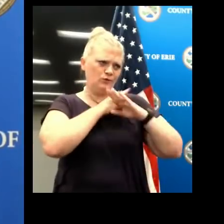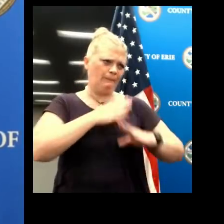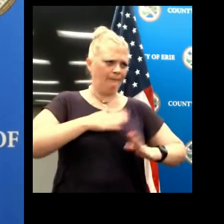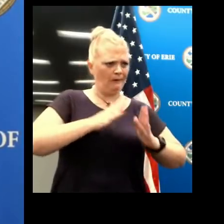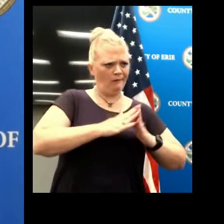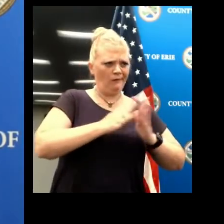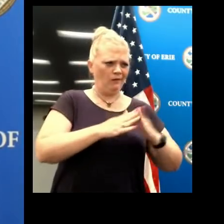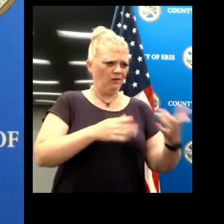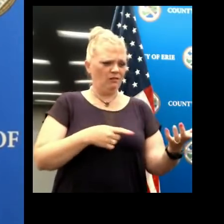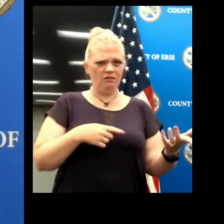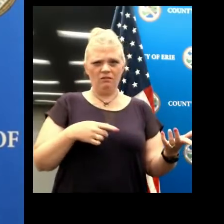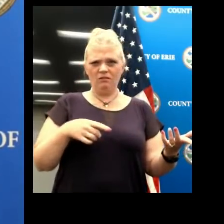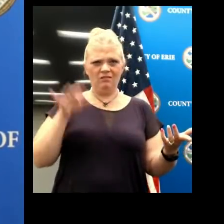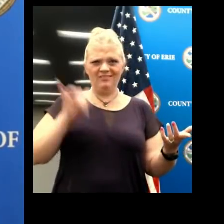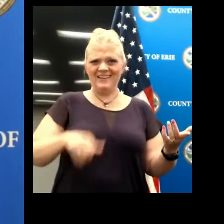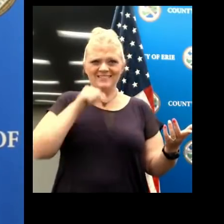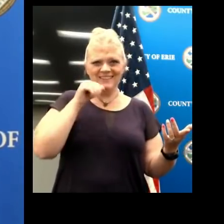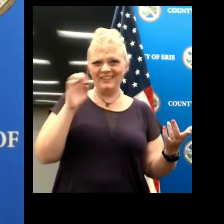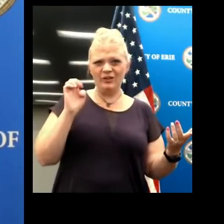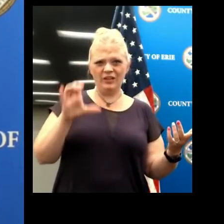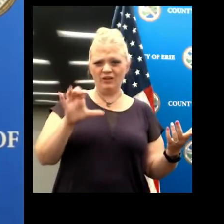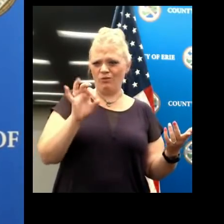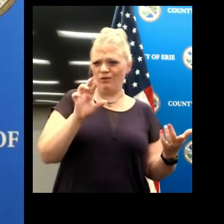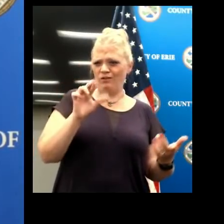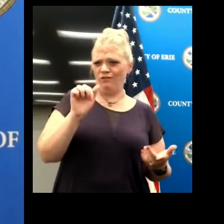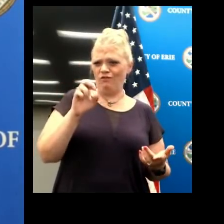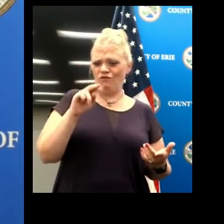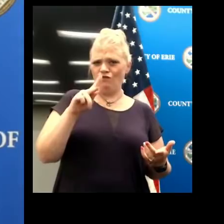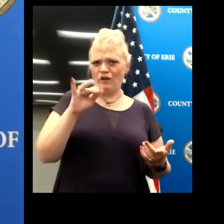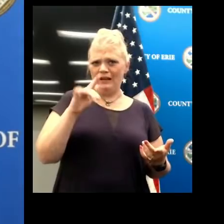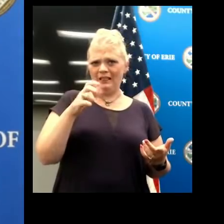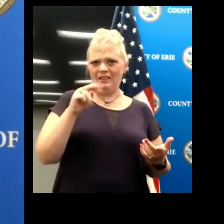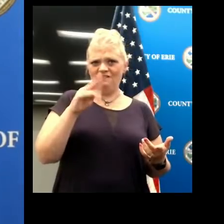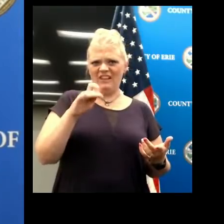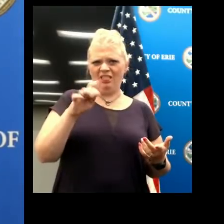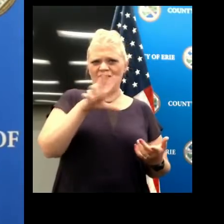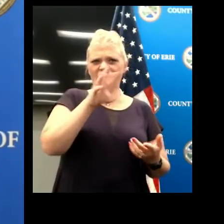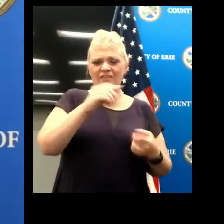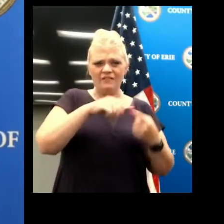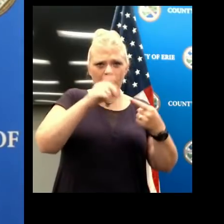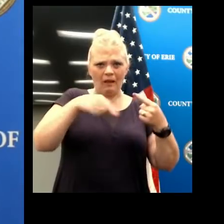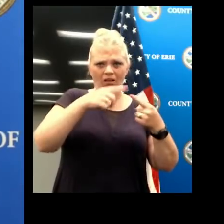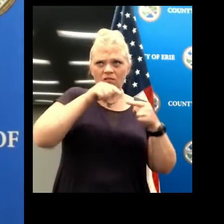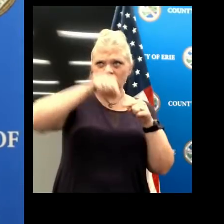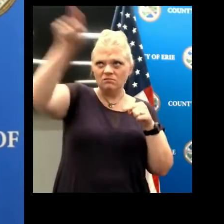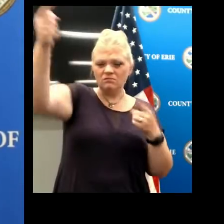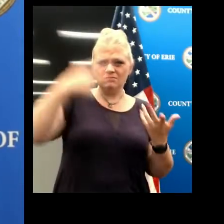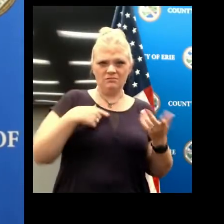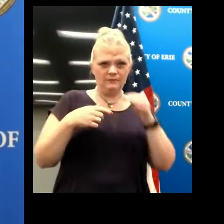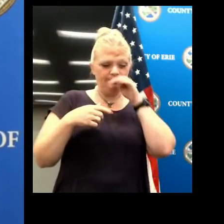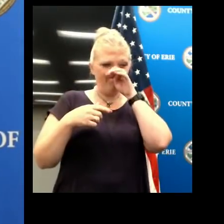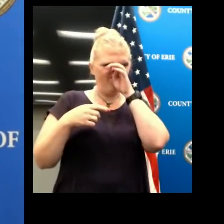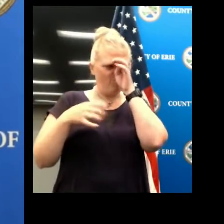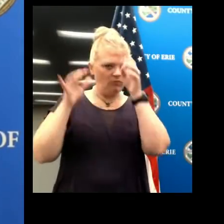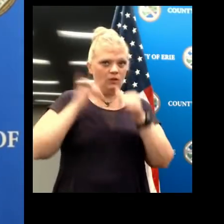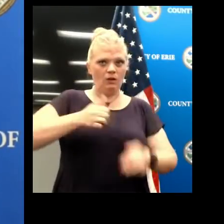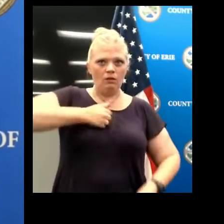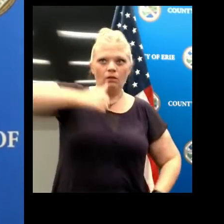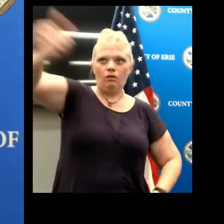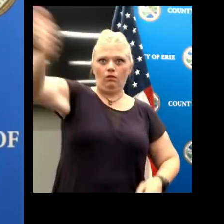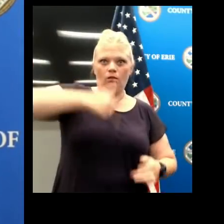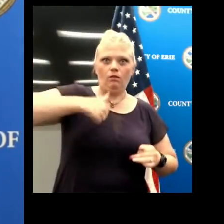Franklinville's not even in Erie County. It's 50 miles away. So if this is his neighborhood, that's a long drive every day to